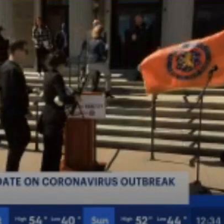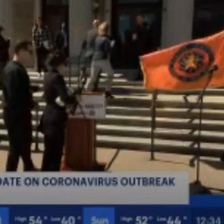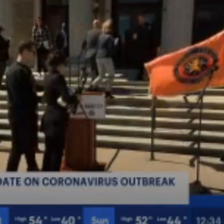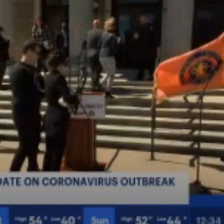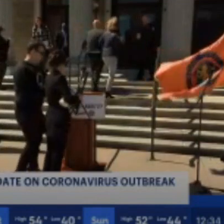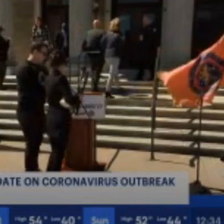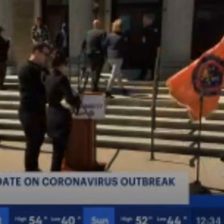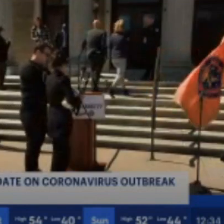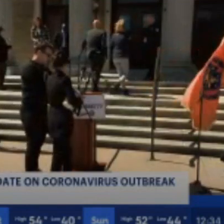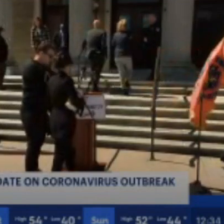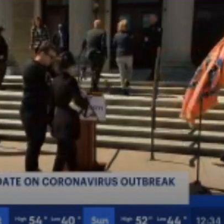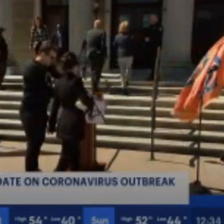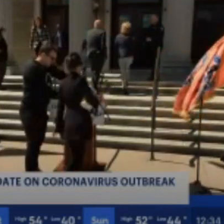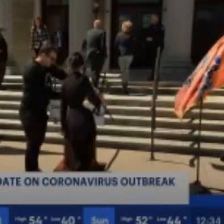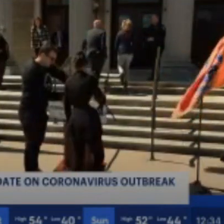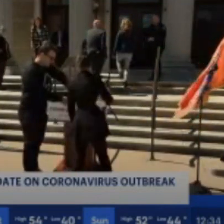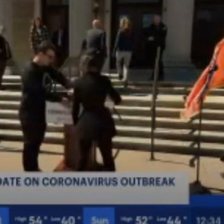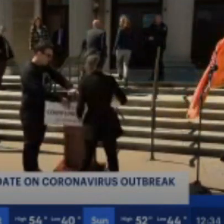Cases in New York State,